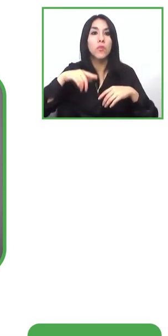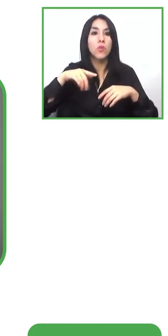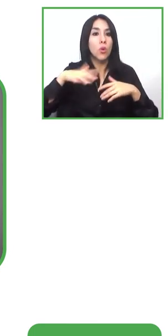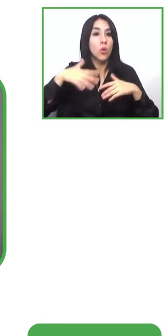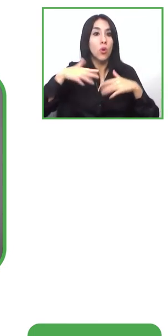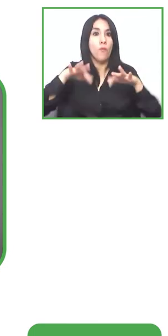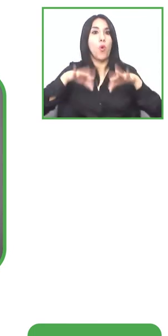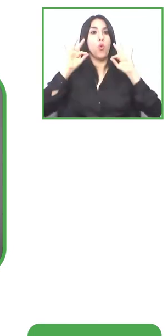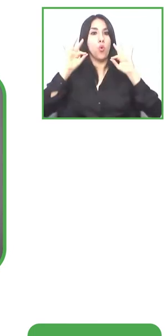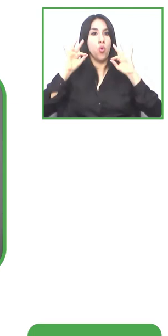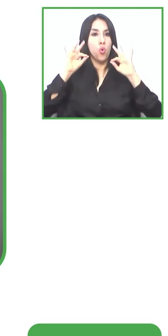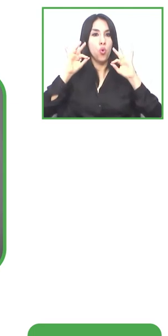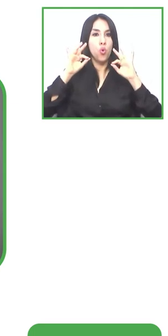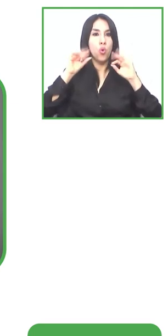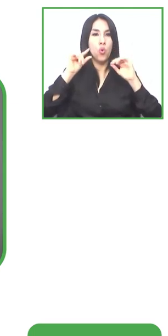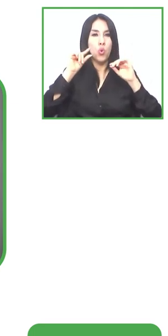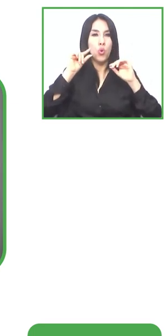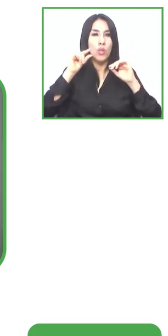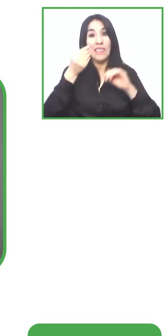15 months closed.